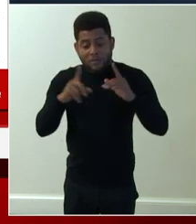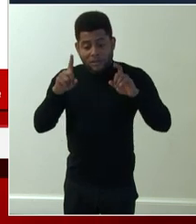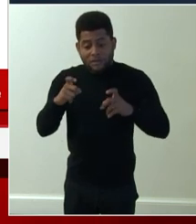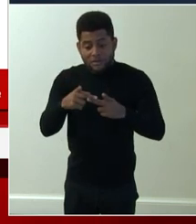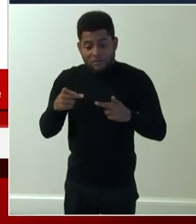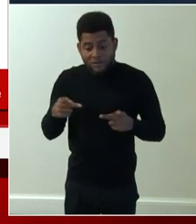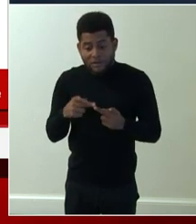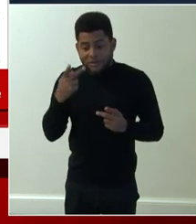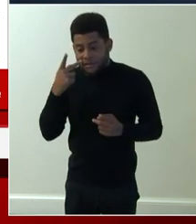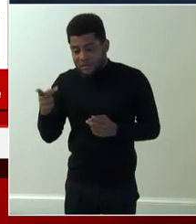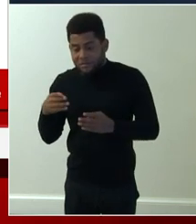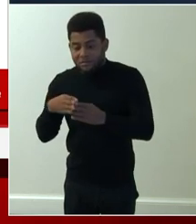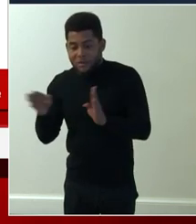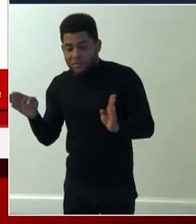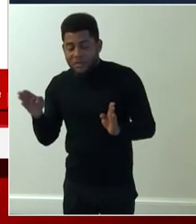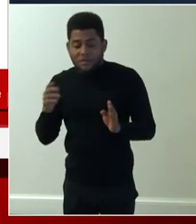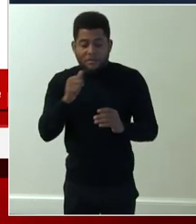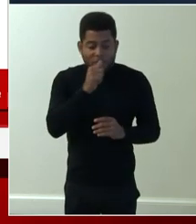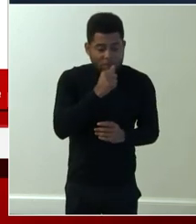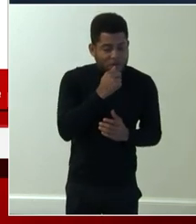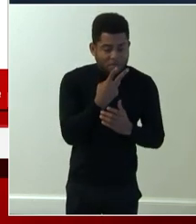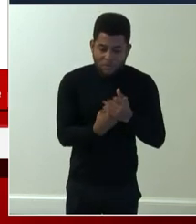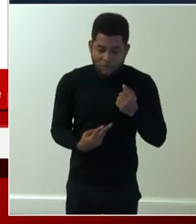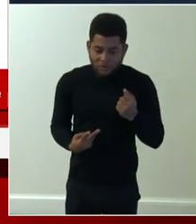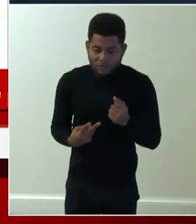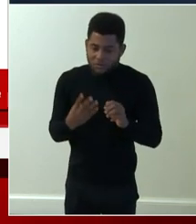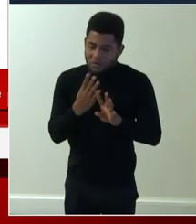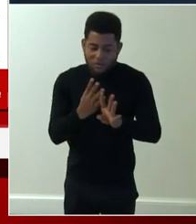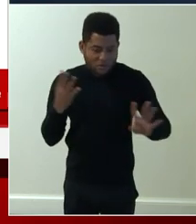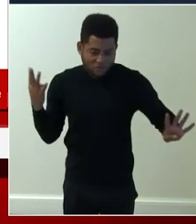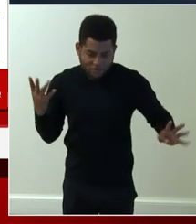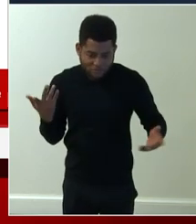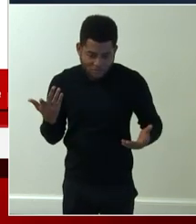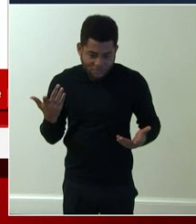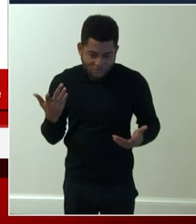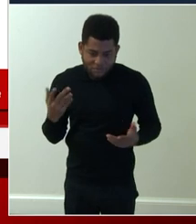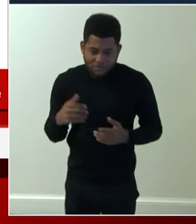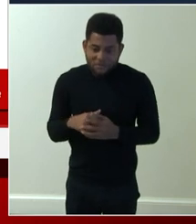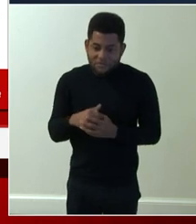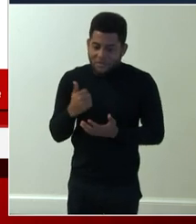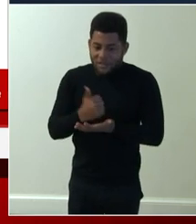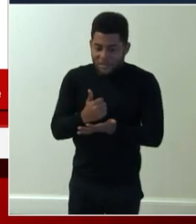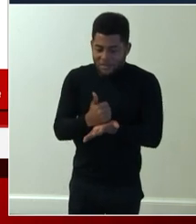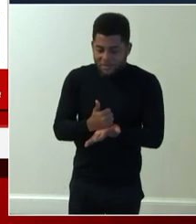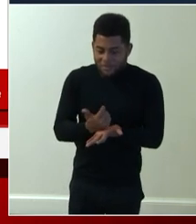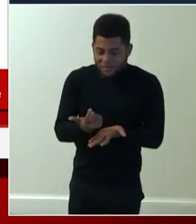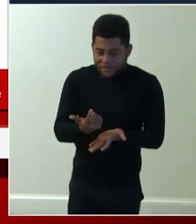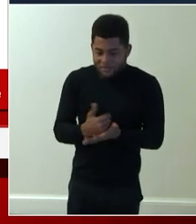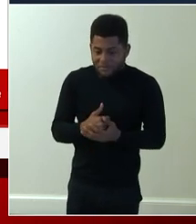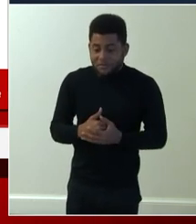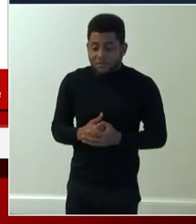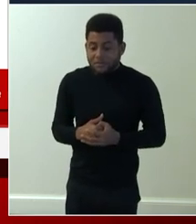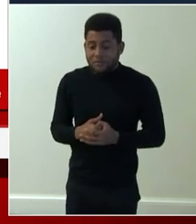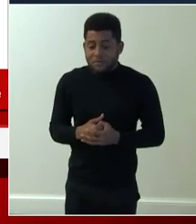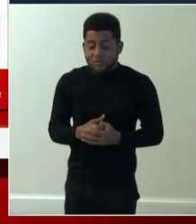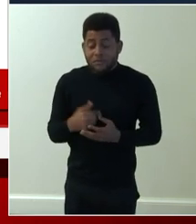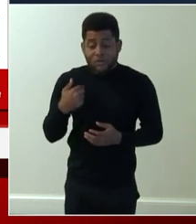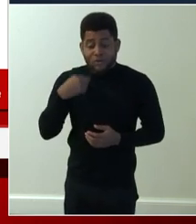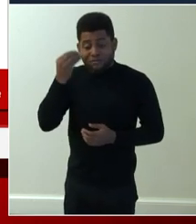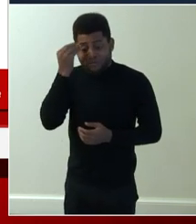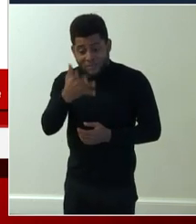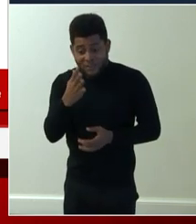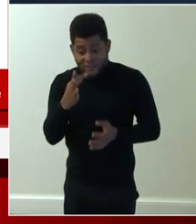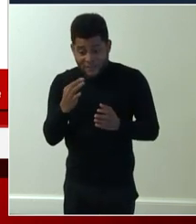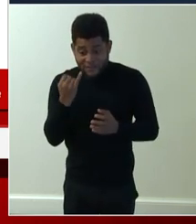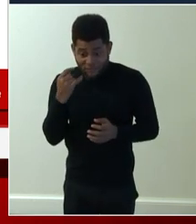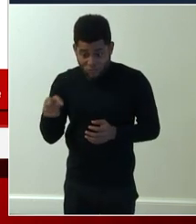at our public testing sites as well as our private testing sites throughout the community that we partner with. So just a plug for individuals, making sure that